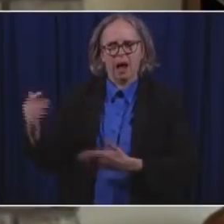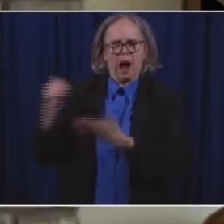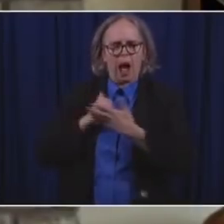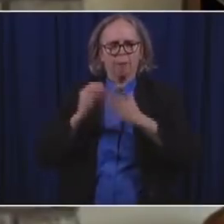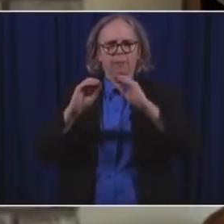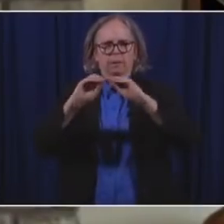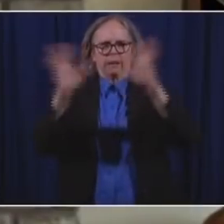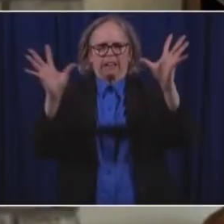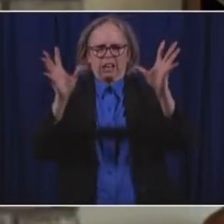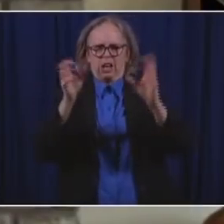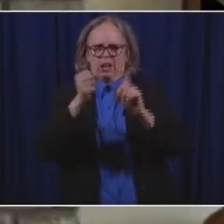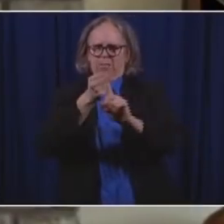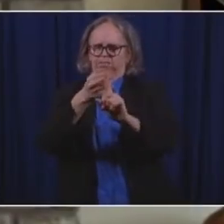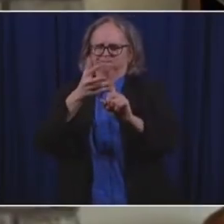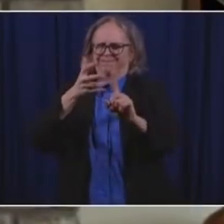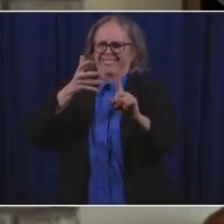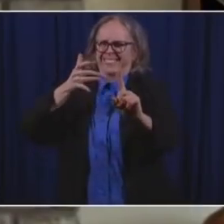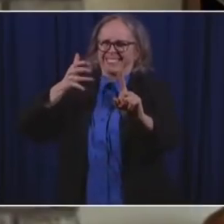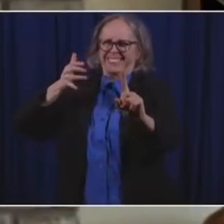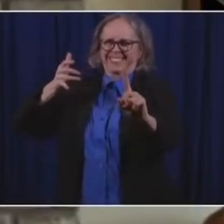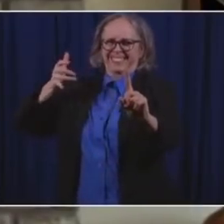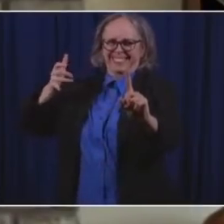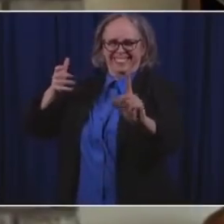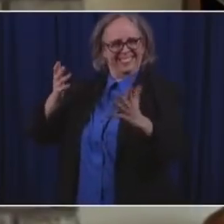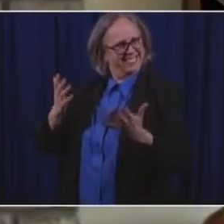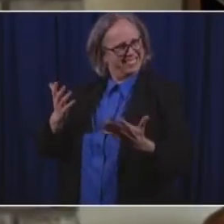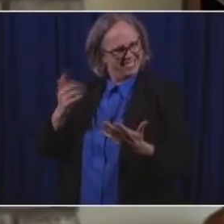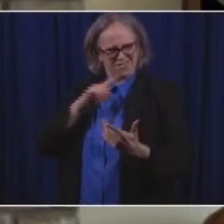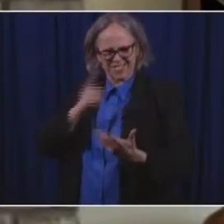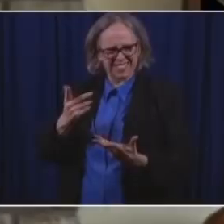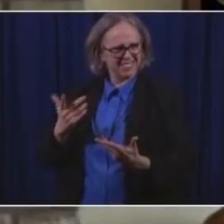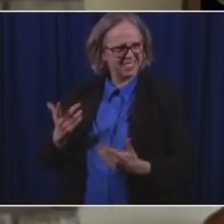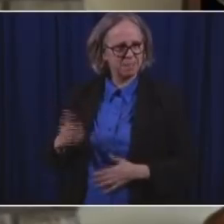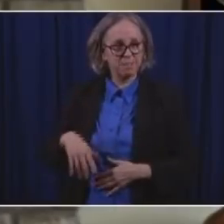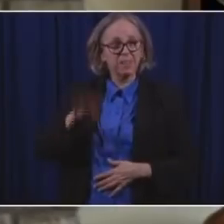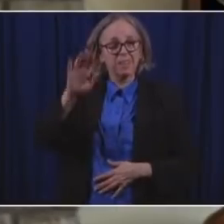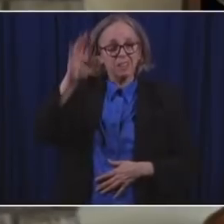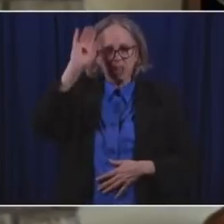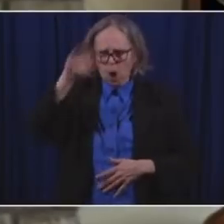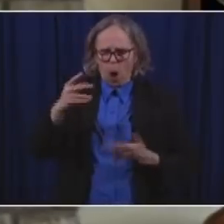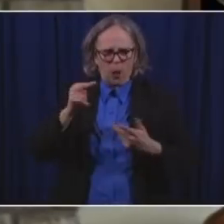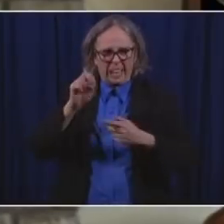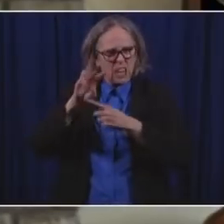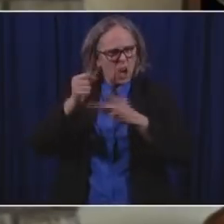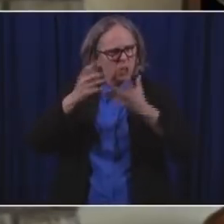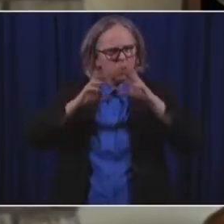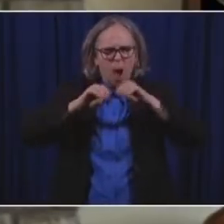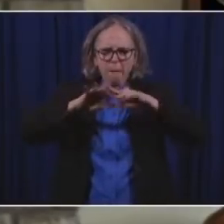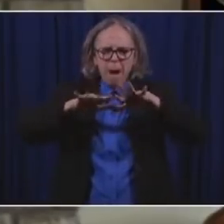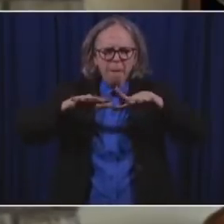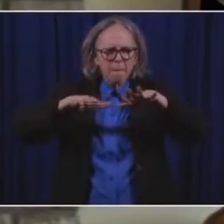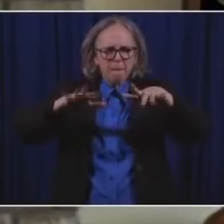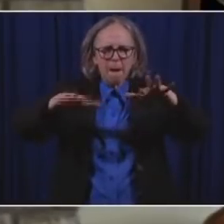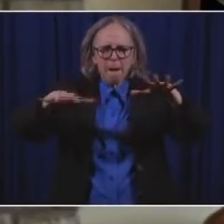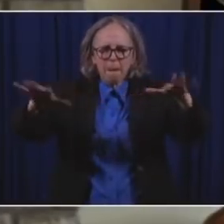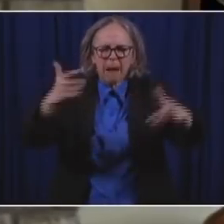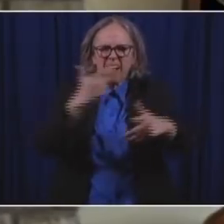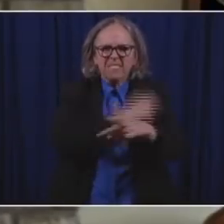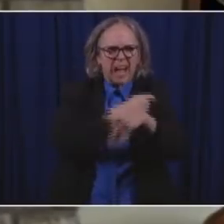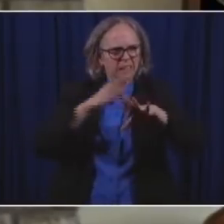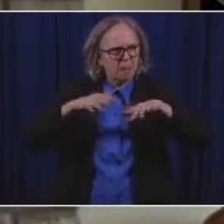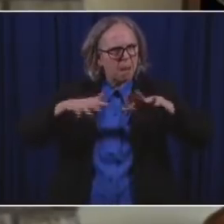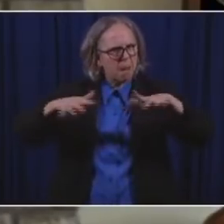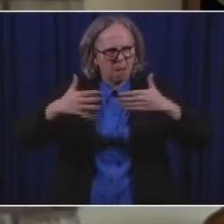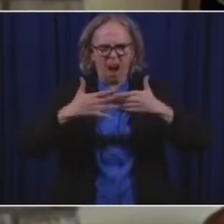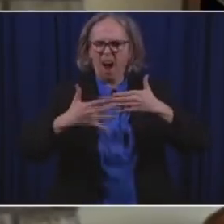that the news is going to be filled with this over the next week or so, and people are going to have the opportunity to